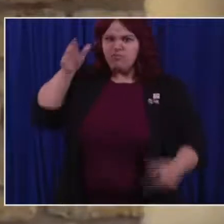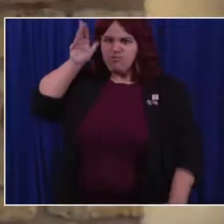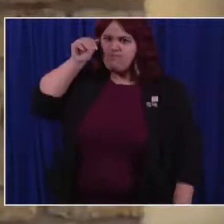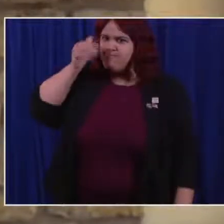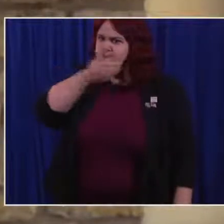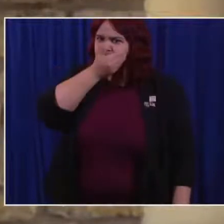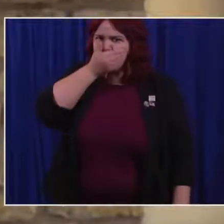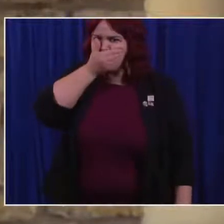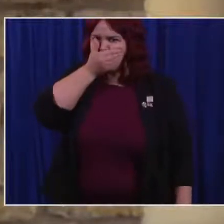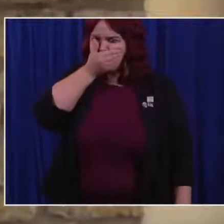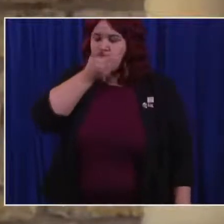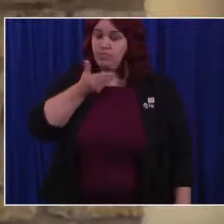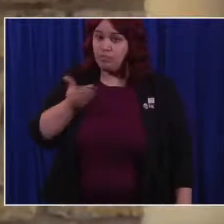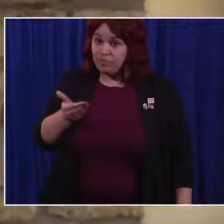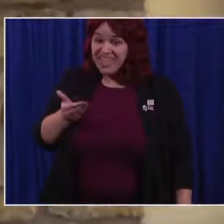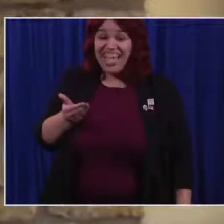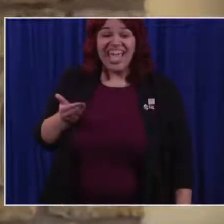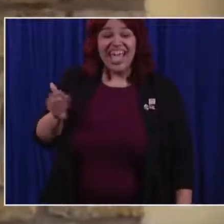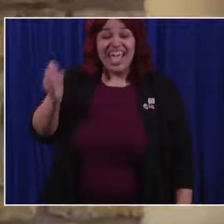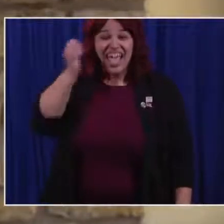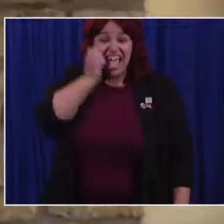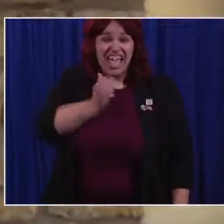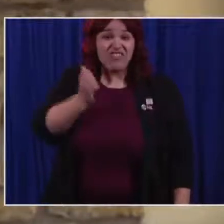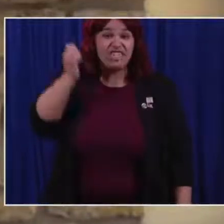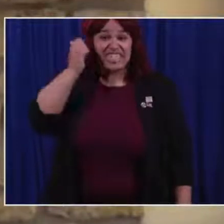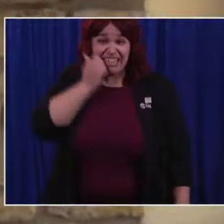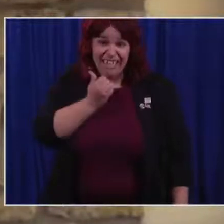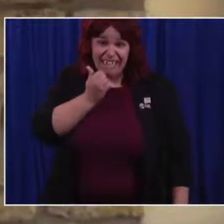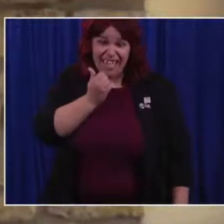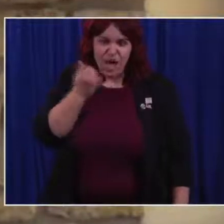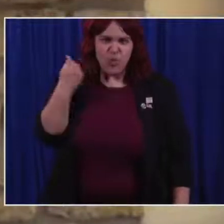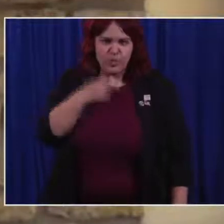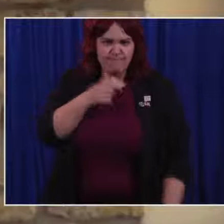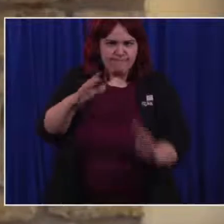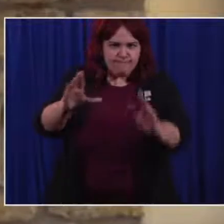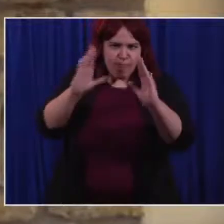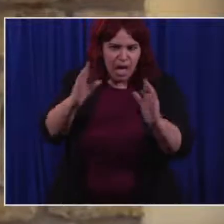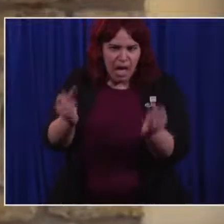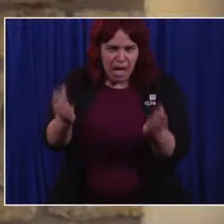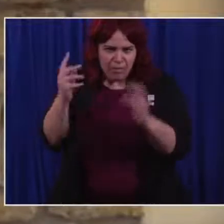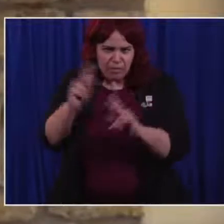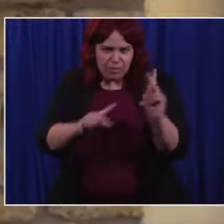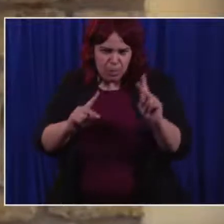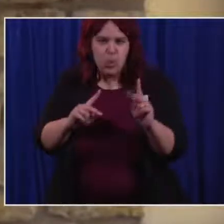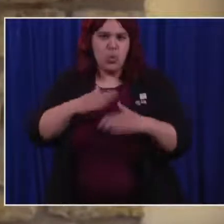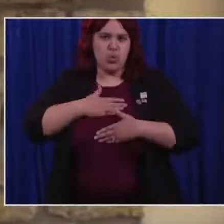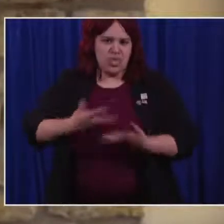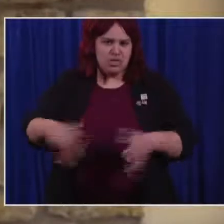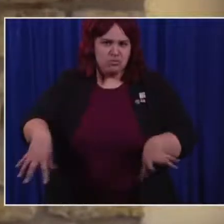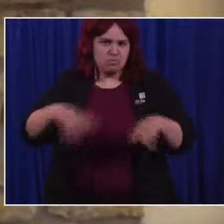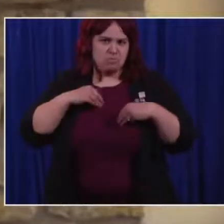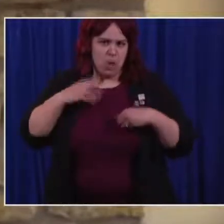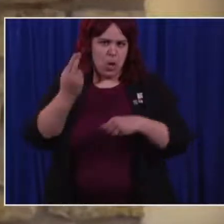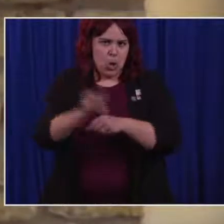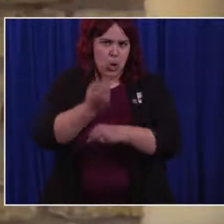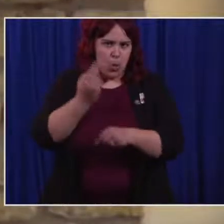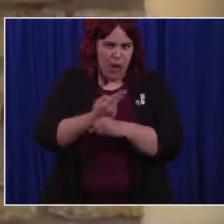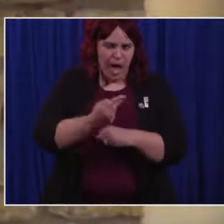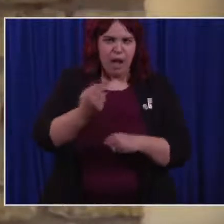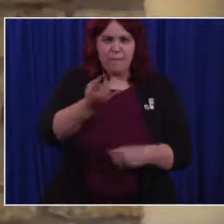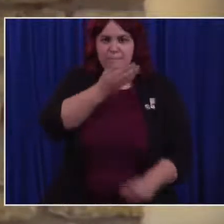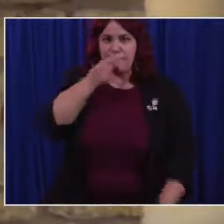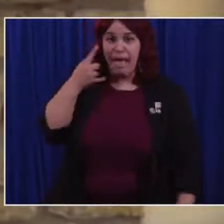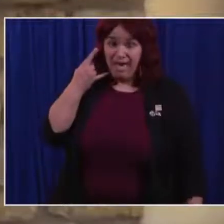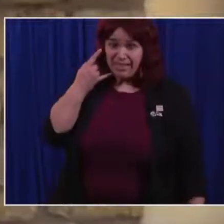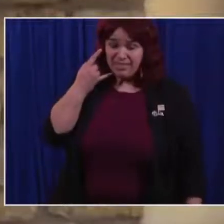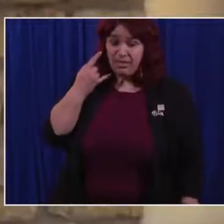we check this every day, and we're at about 93% of people in retail establishments in Ohio, for the